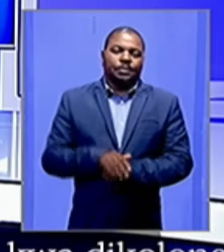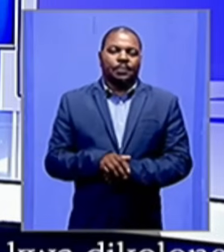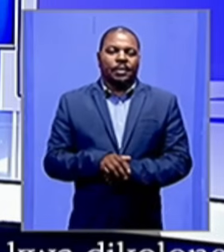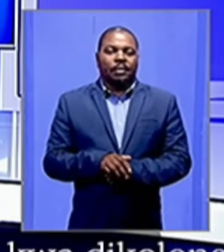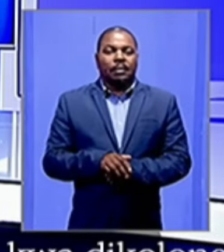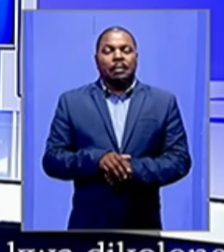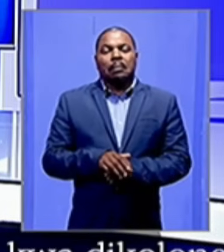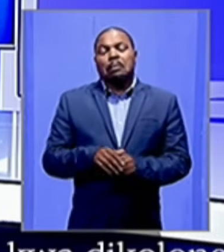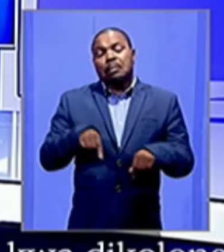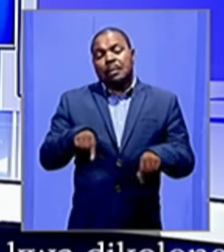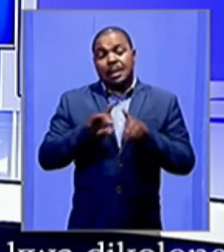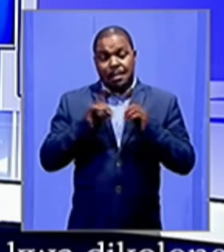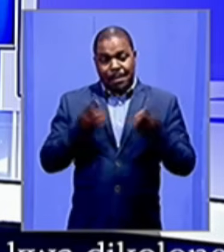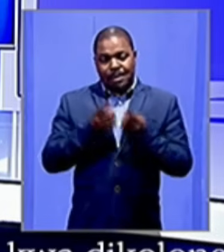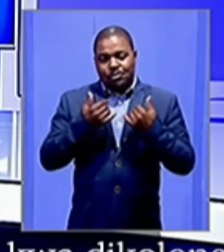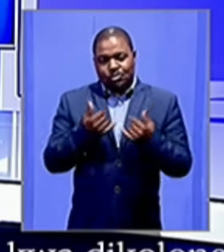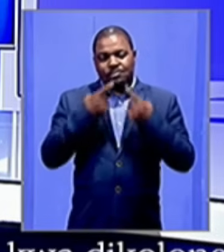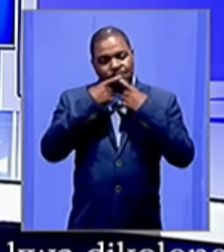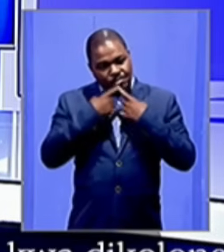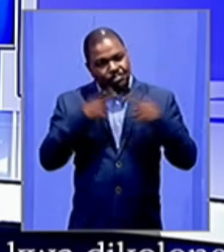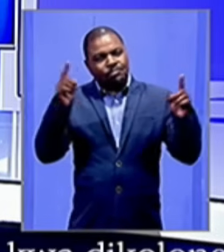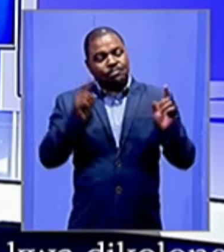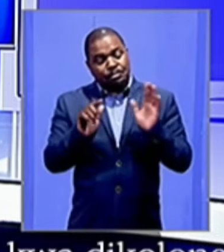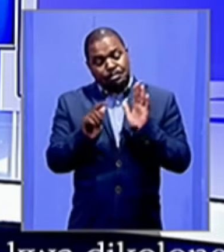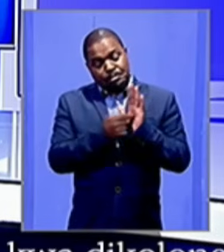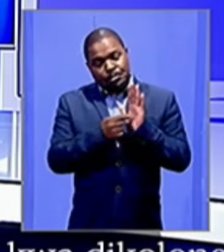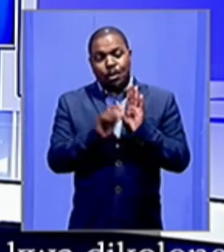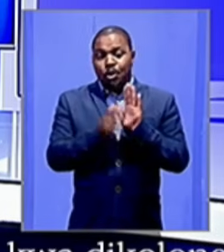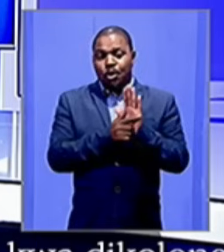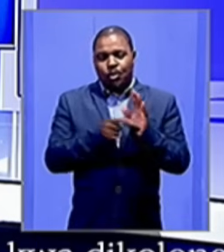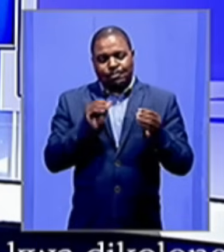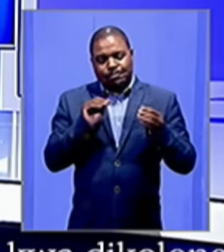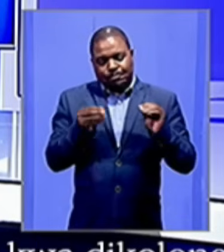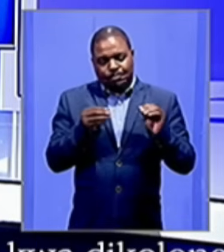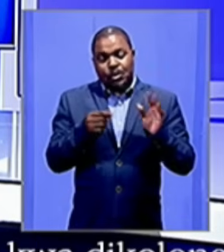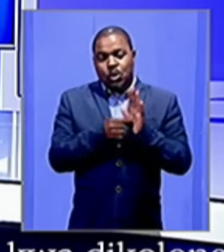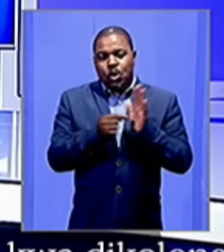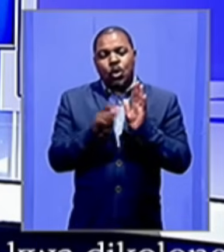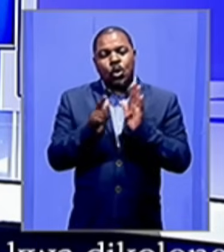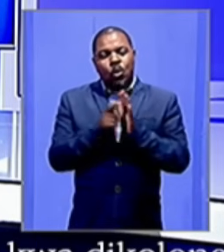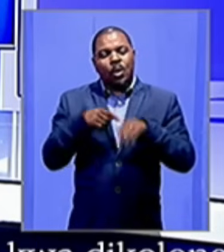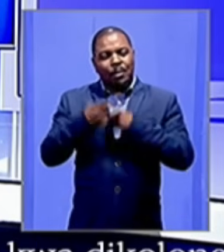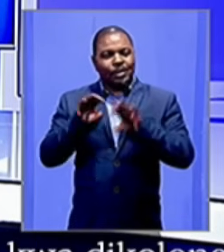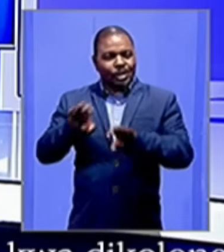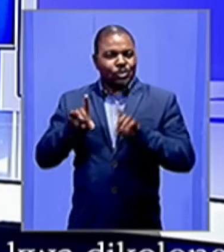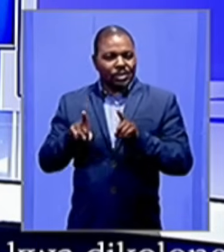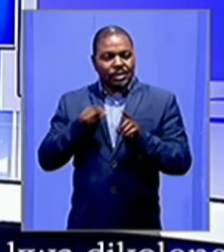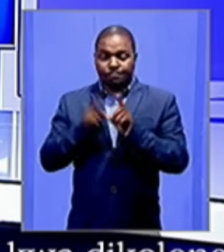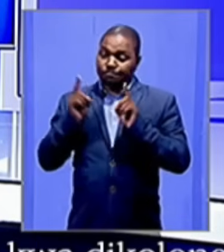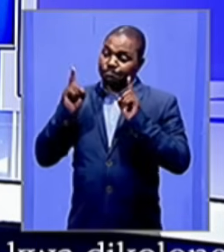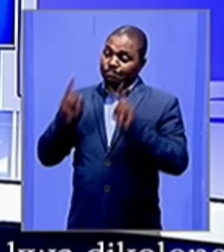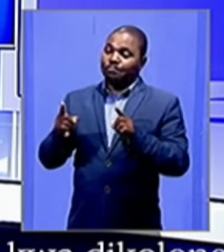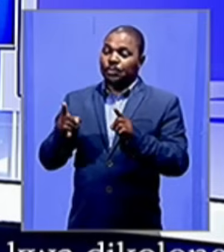go sale gale lefapha la itsise molaotlhomo o fetotsweng wa melao ya thuto o neelanang ka taelo ya